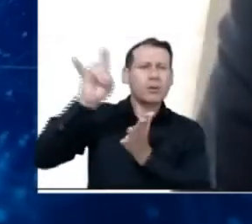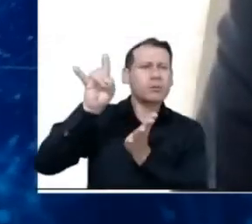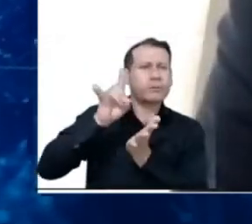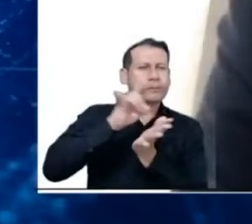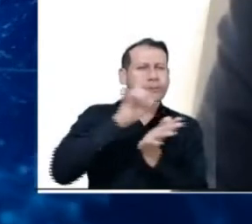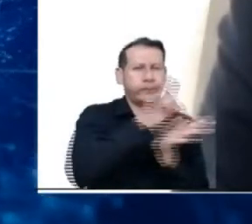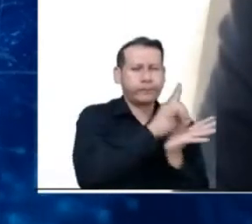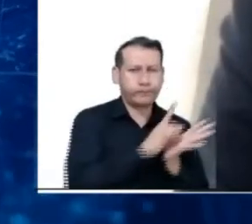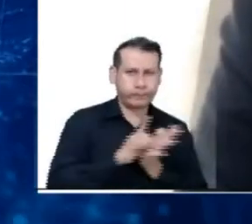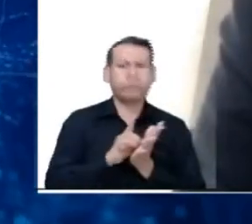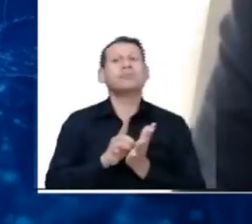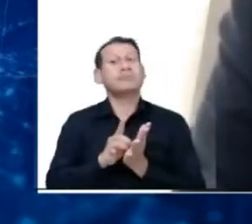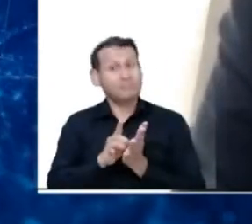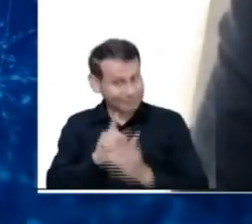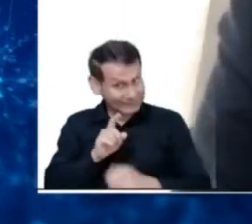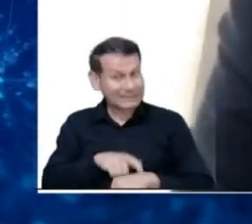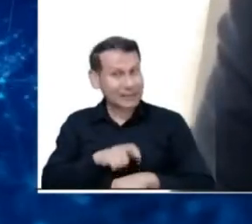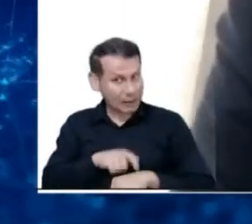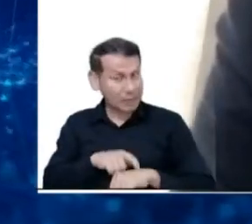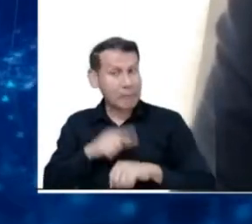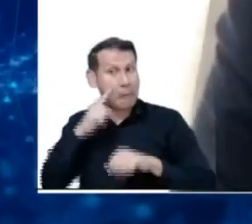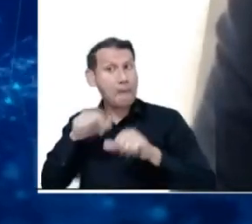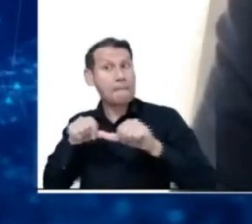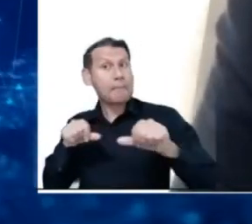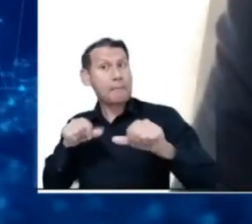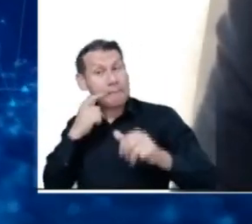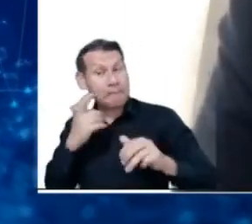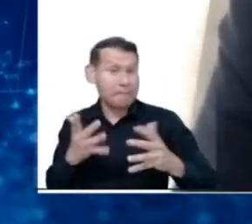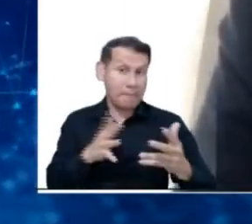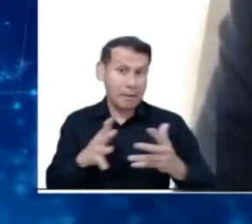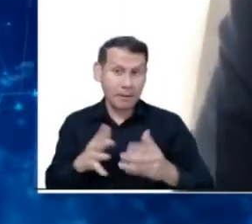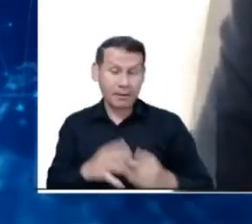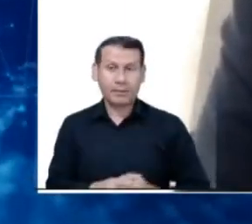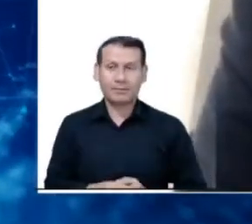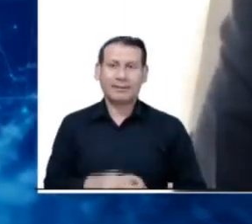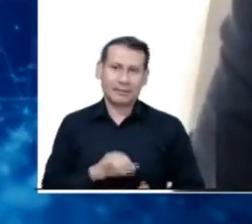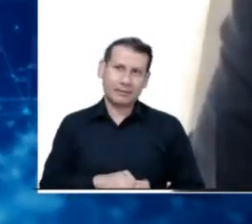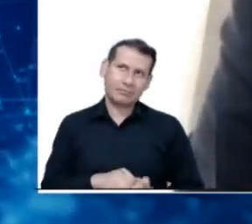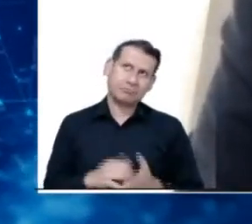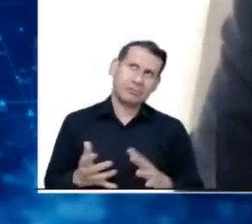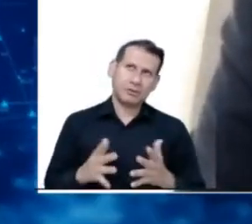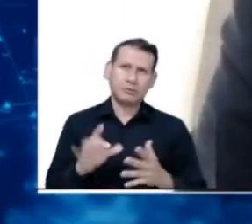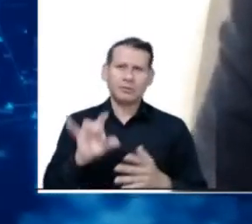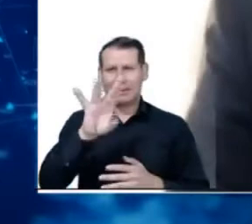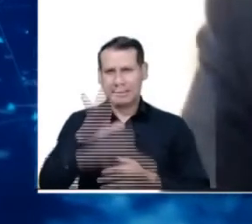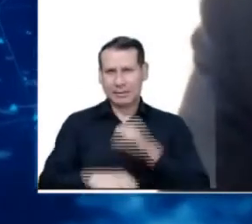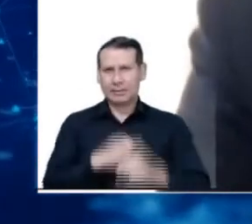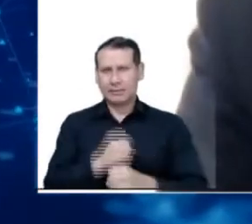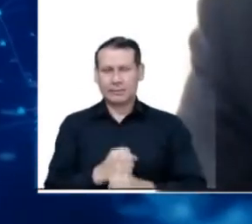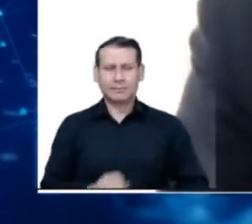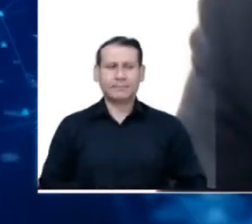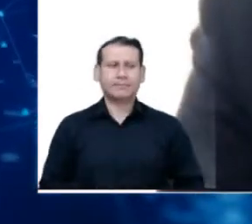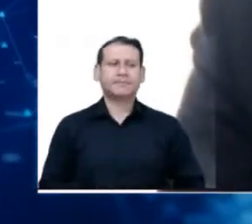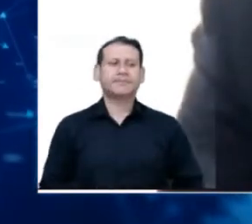region for the time that one has expected for the useful life of that installation, that's around 15